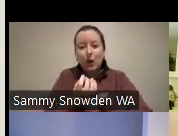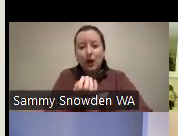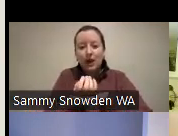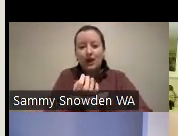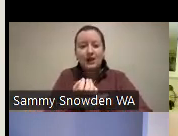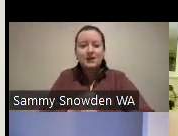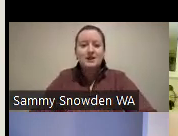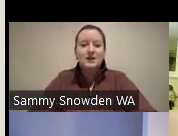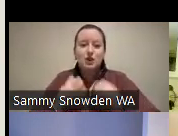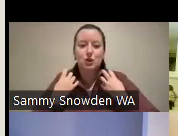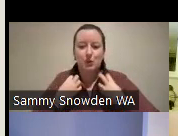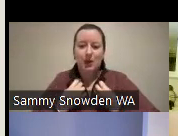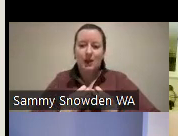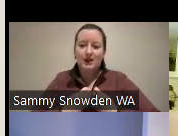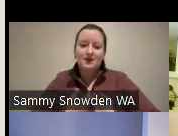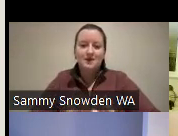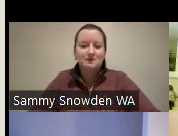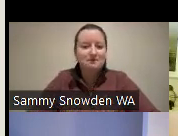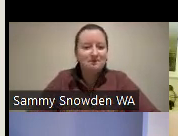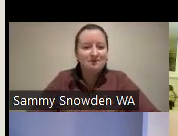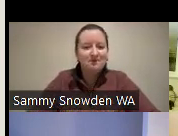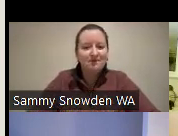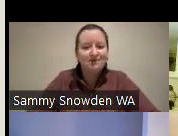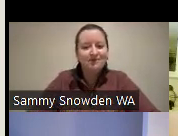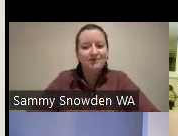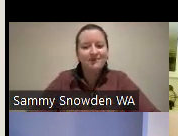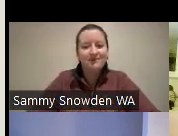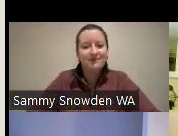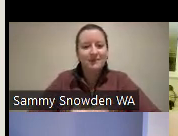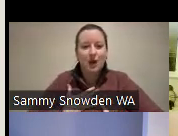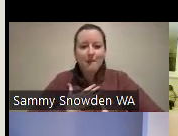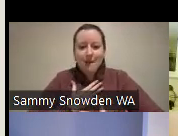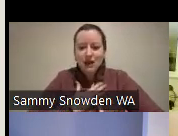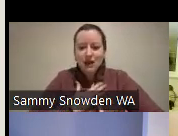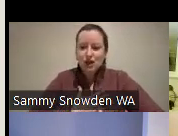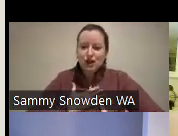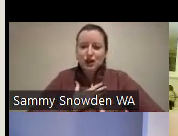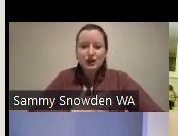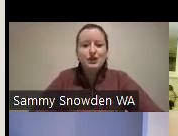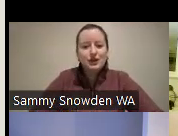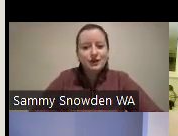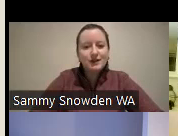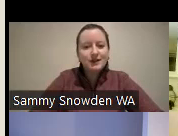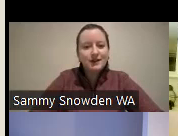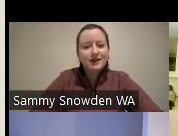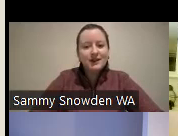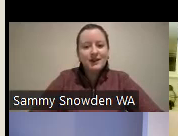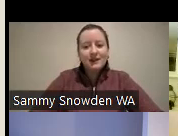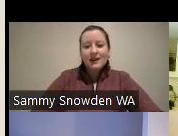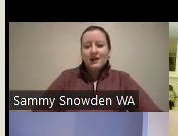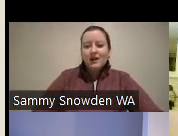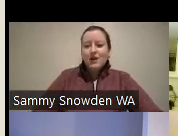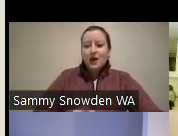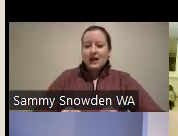known as the Inspiring Blend. Take it away, Jules. Yes, so the Passion Blend or the Inspiring